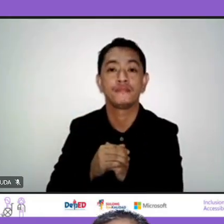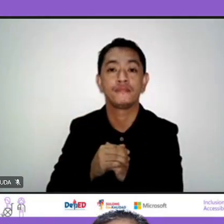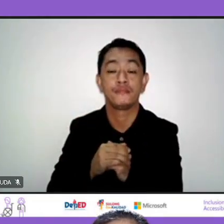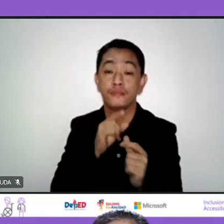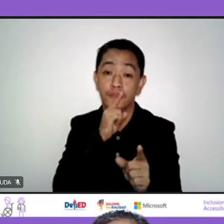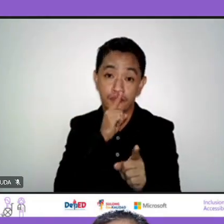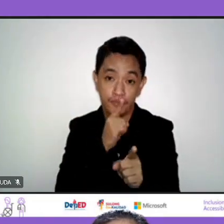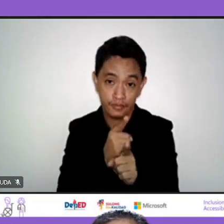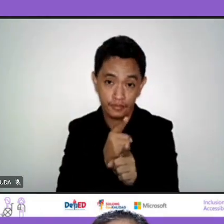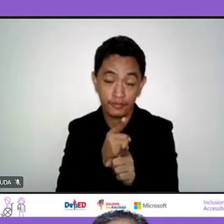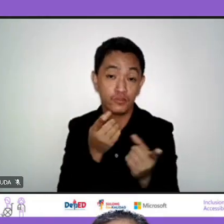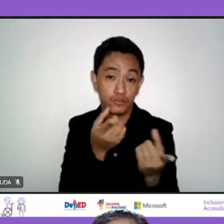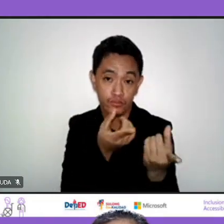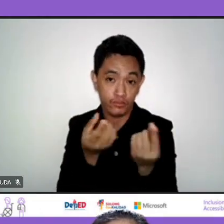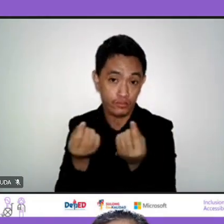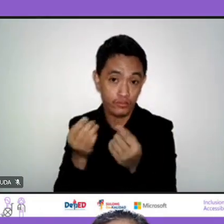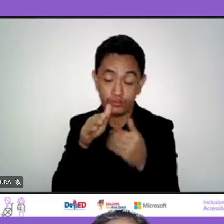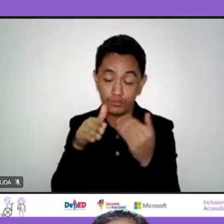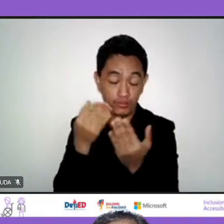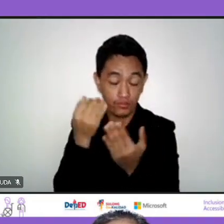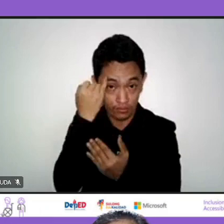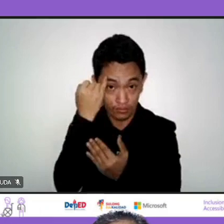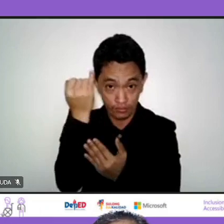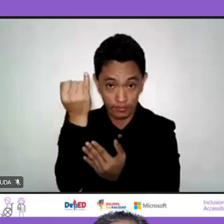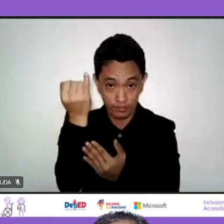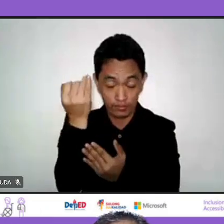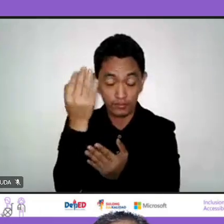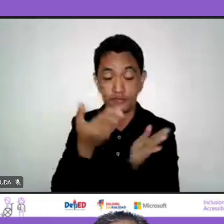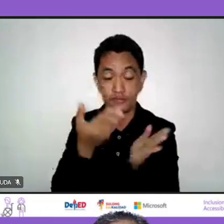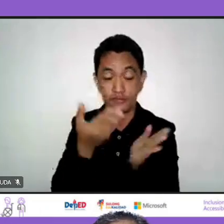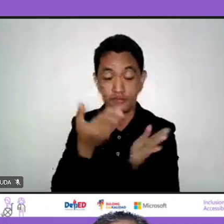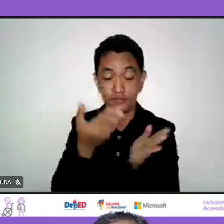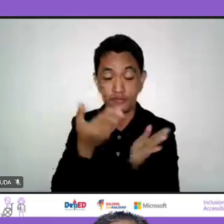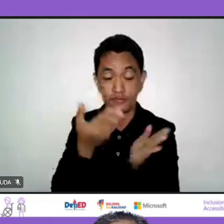dyslexics a lot in class. So